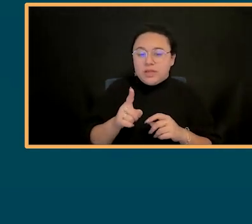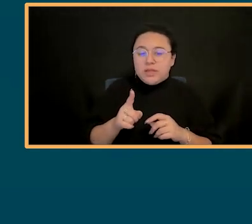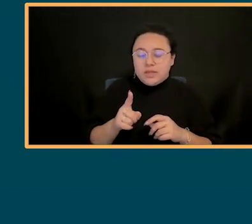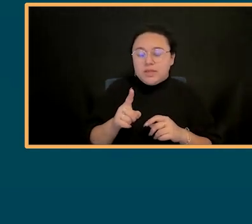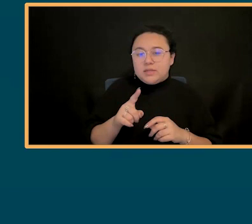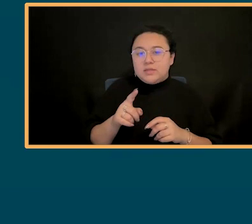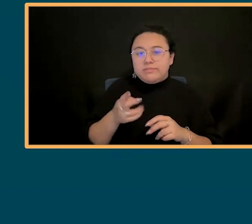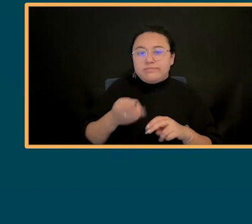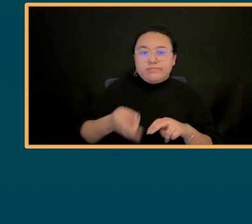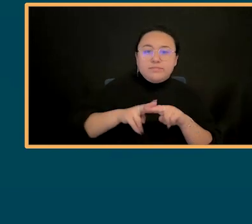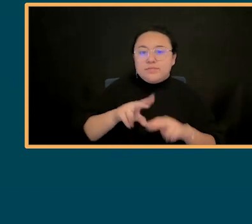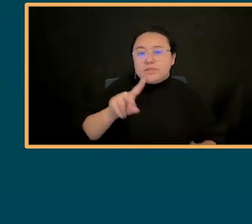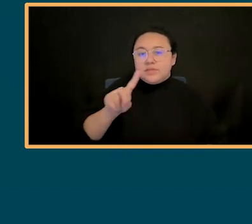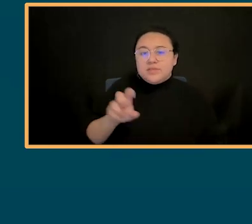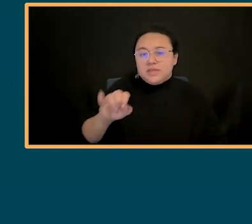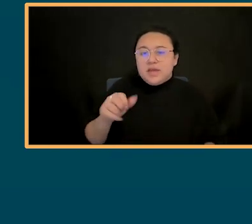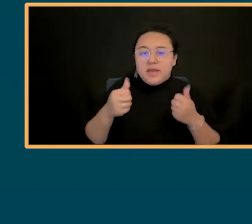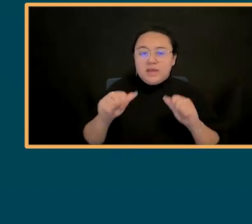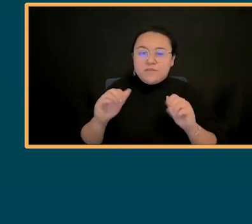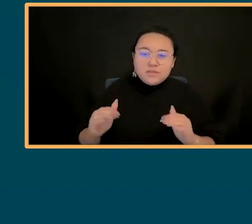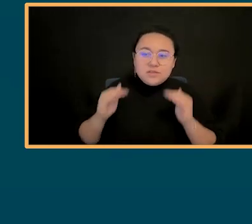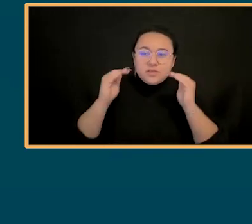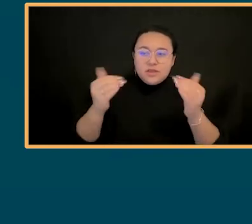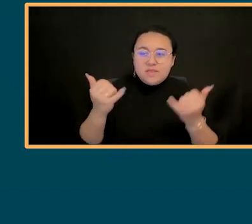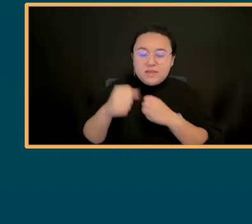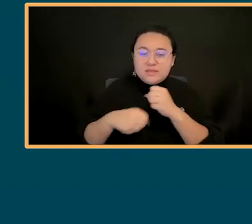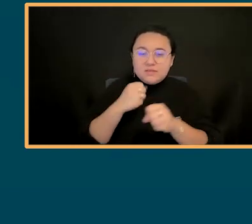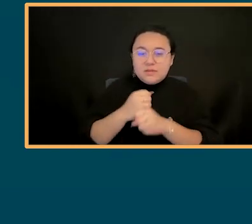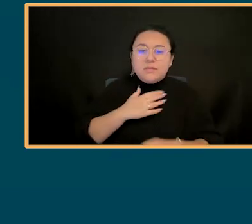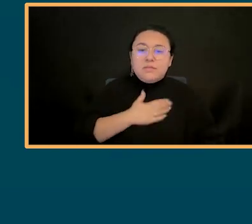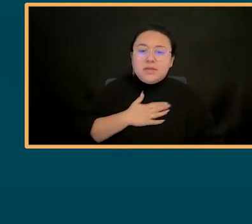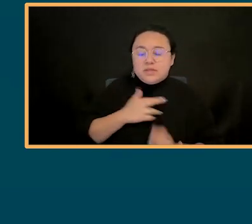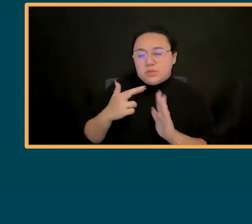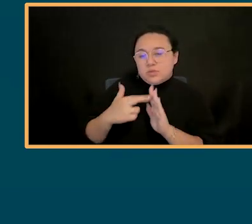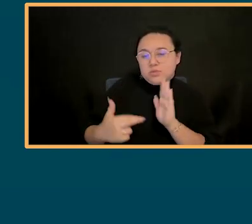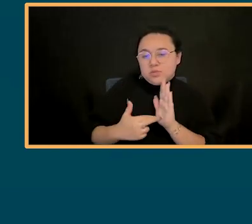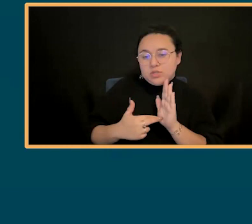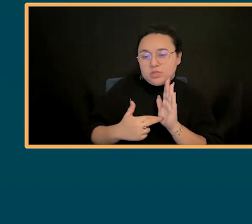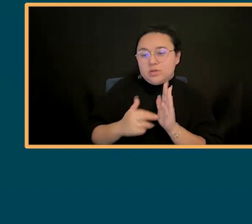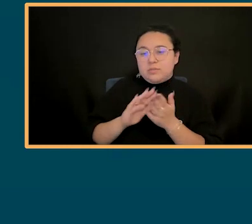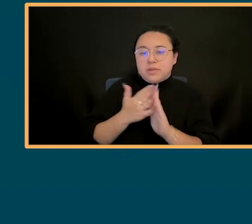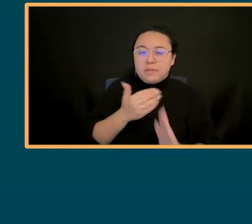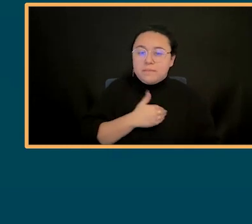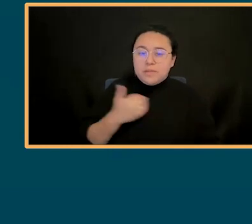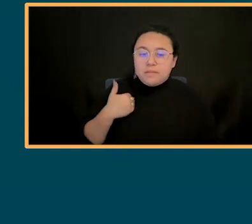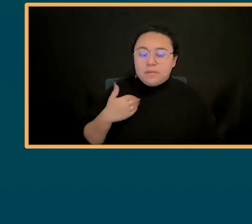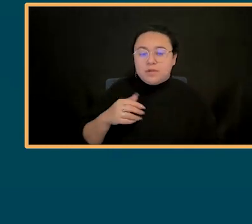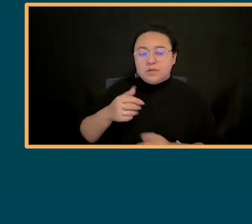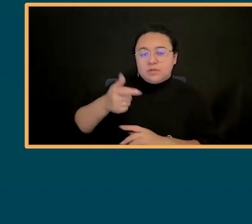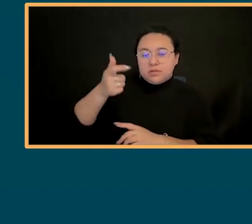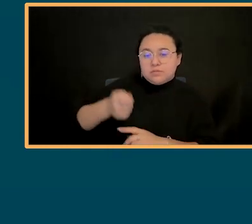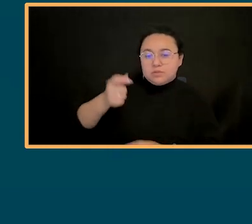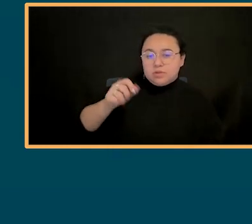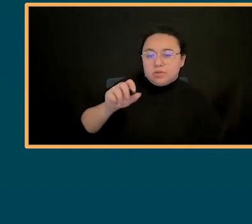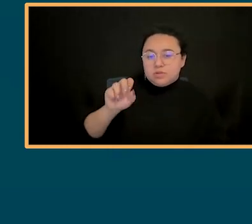and your organizational design efforts to the next level this year, please register, become a member, subscribe to Sojourn